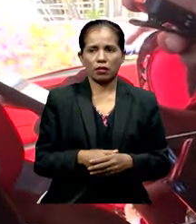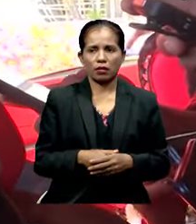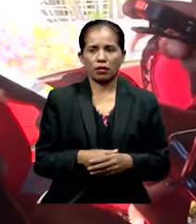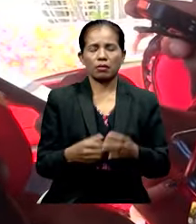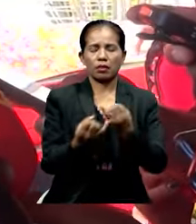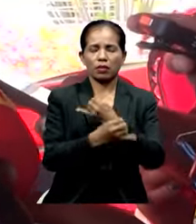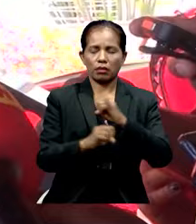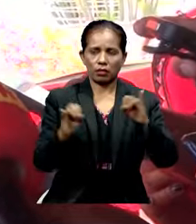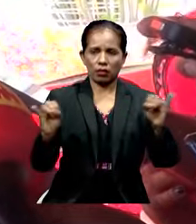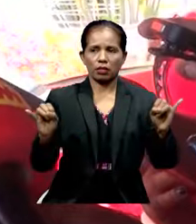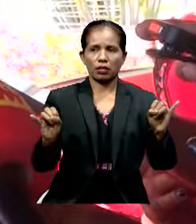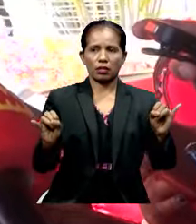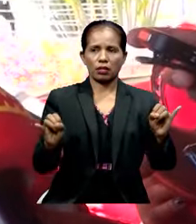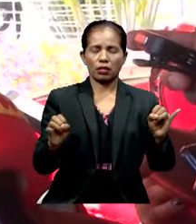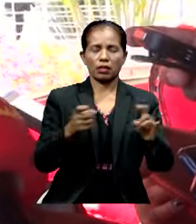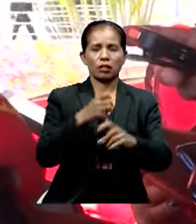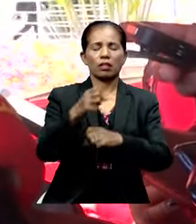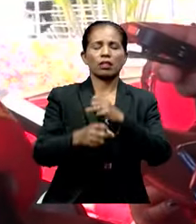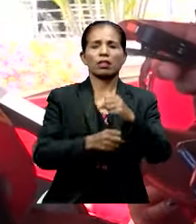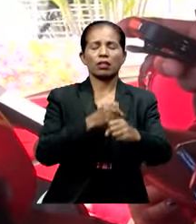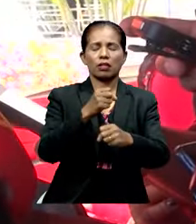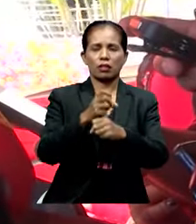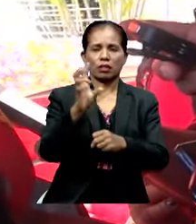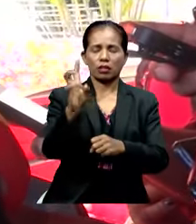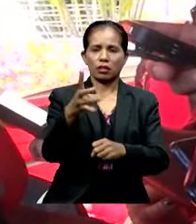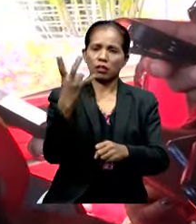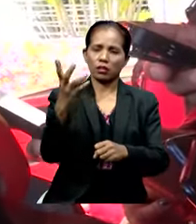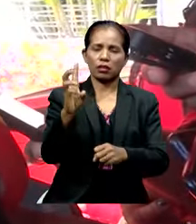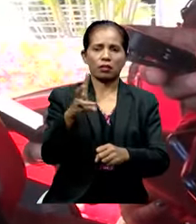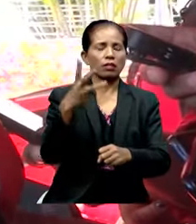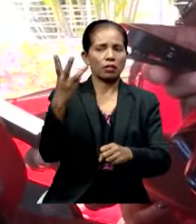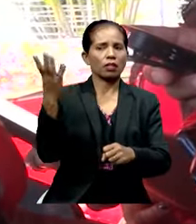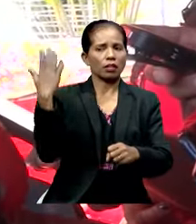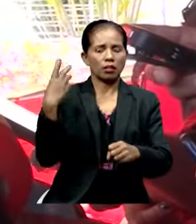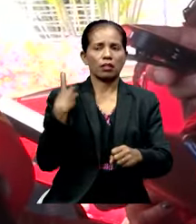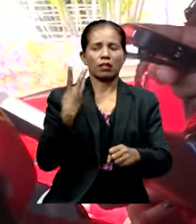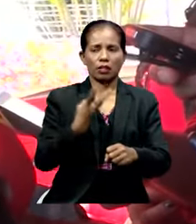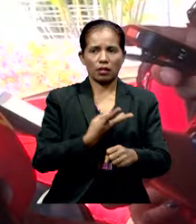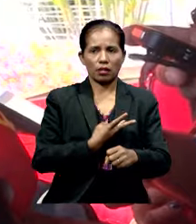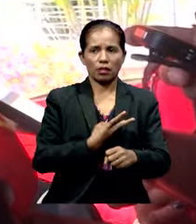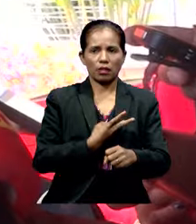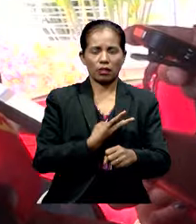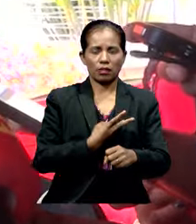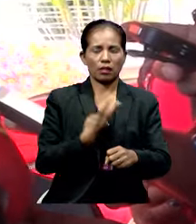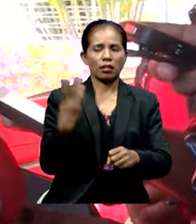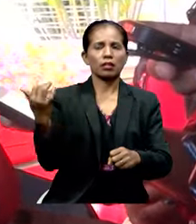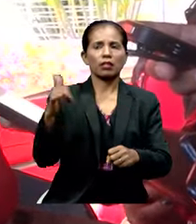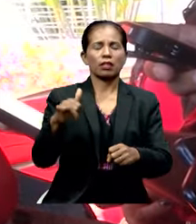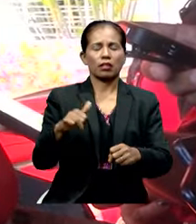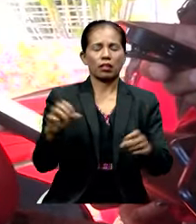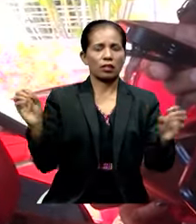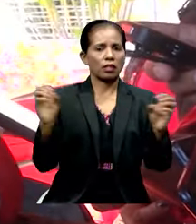Independent from 60s, 70s, but they are, because they don't have